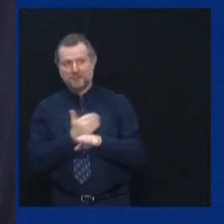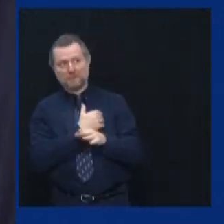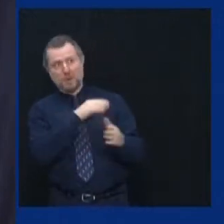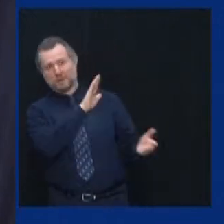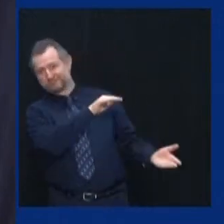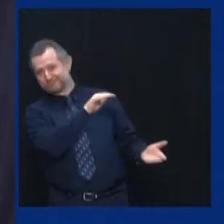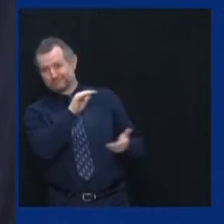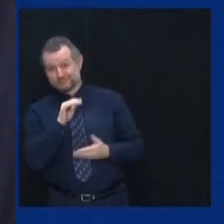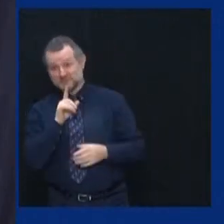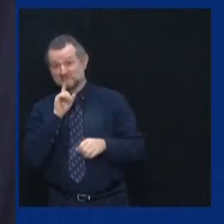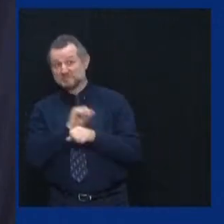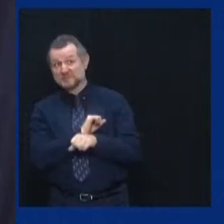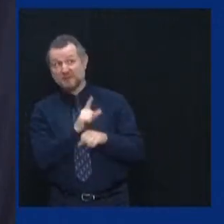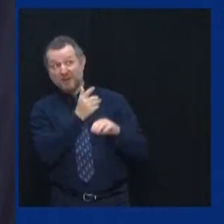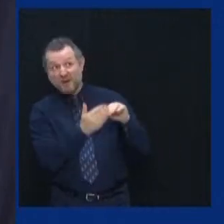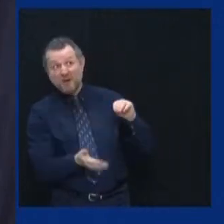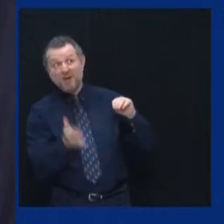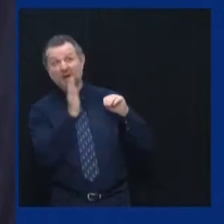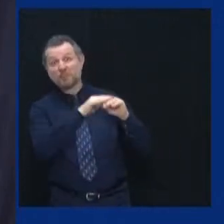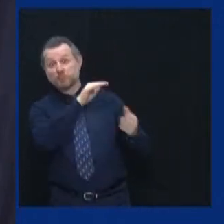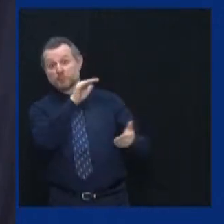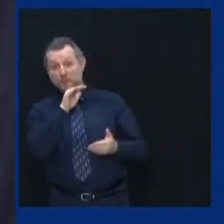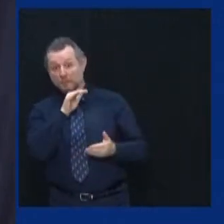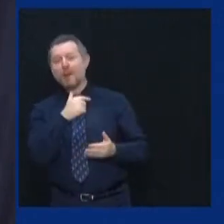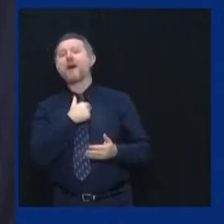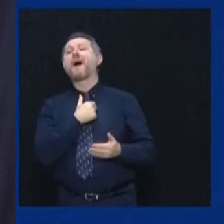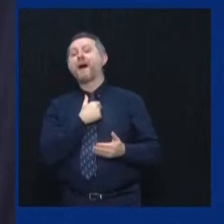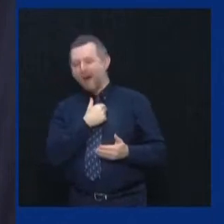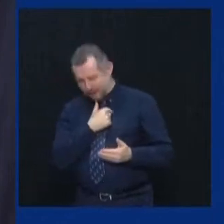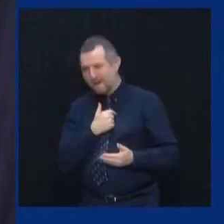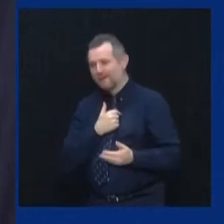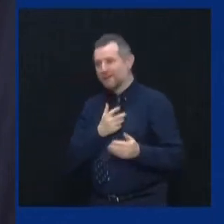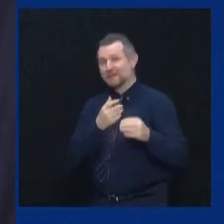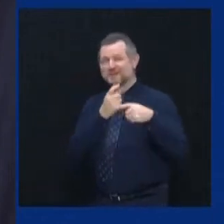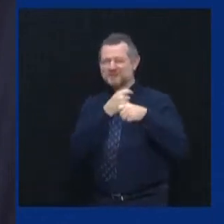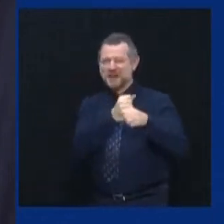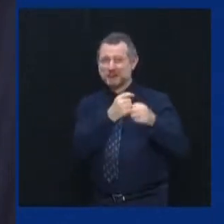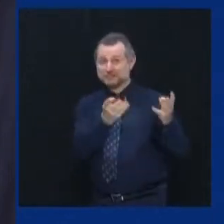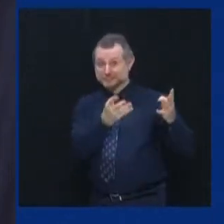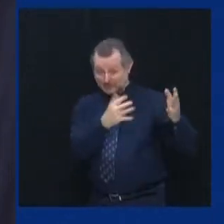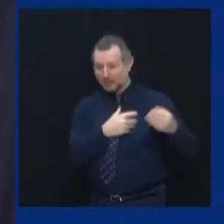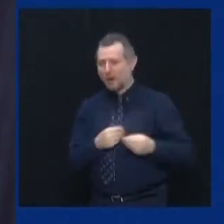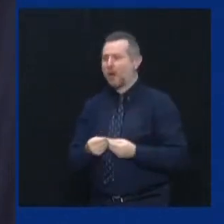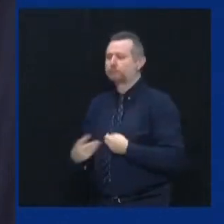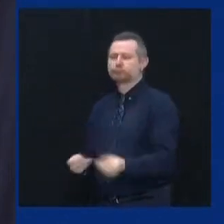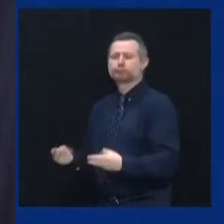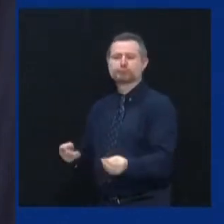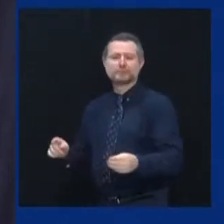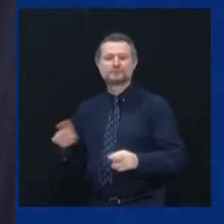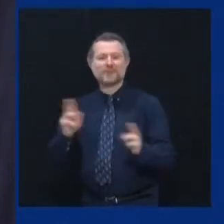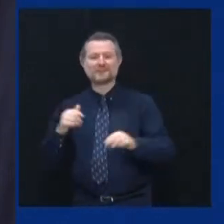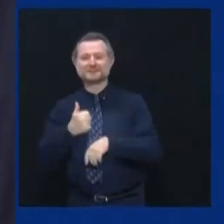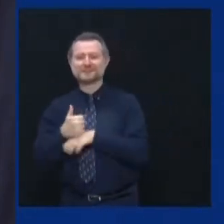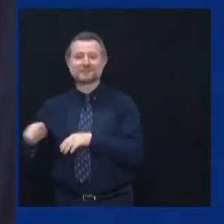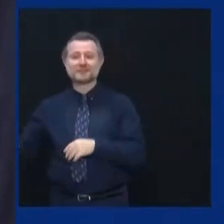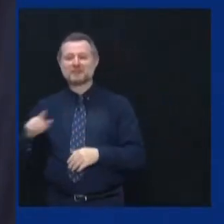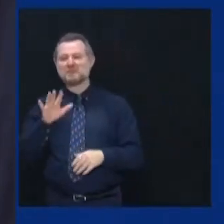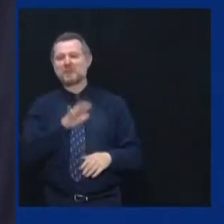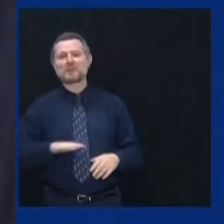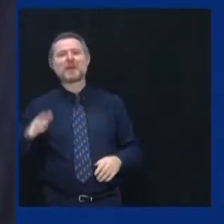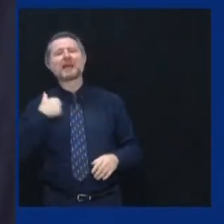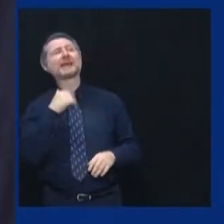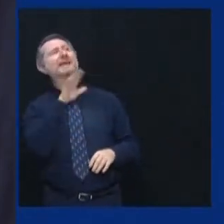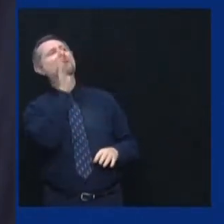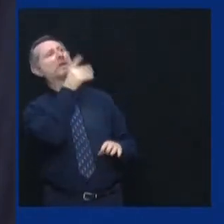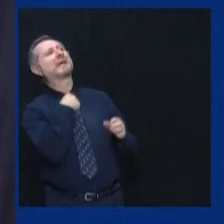when the supply increases, we can handle it. But my first prediction is everybody's going to say, I need